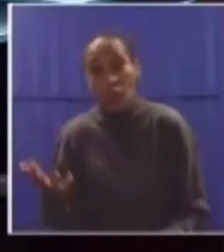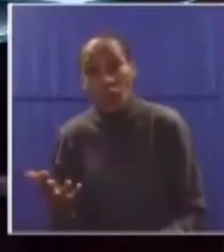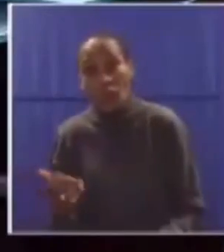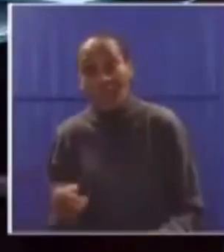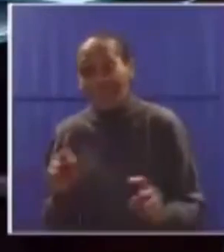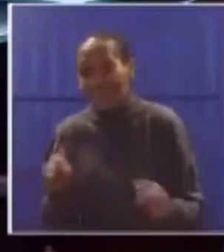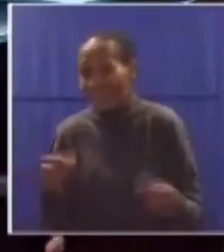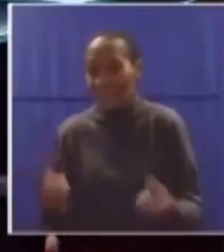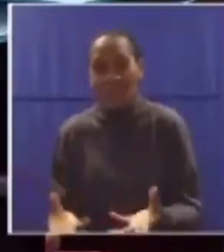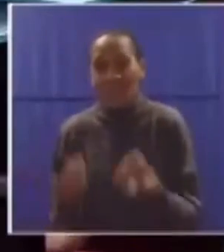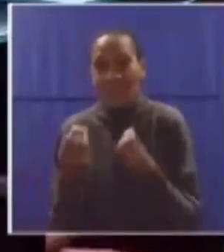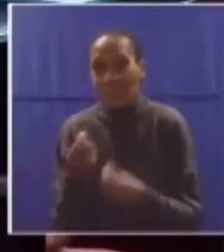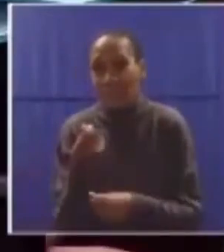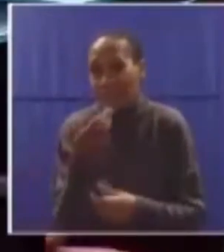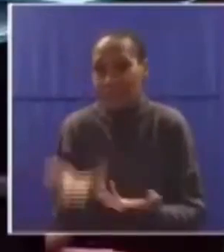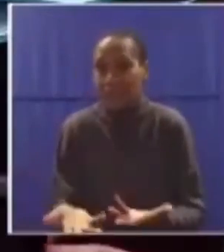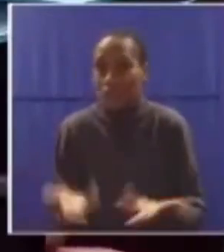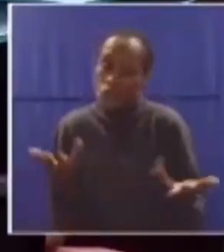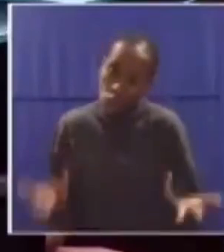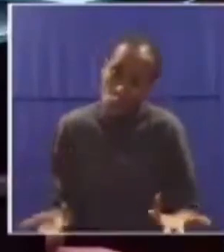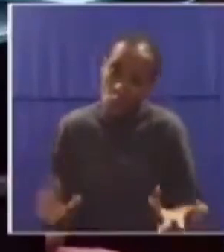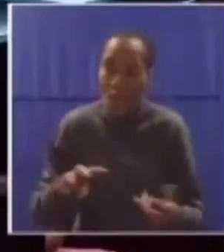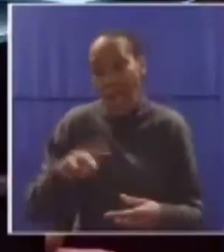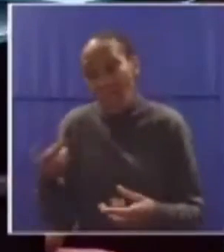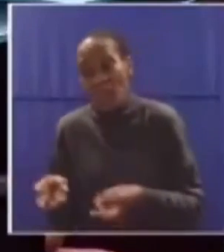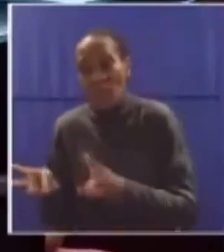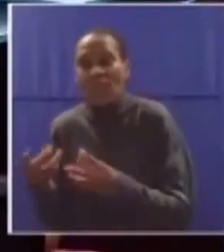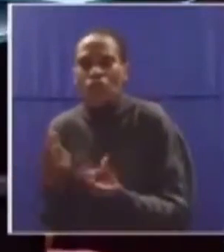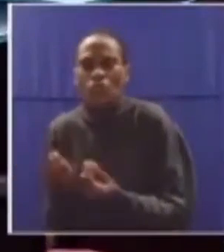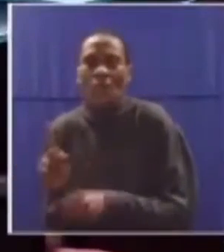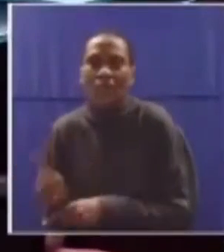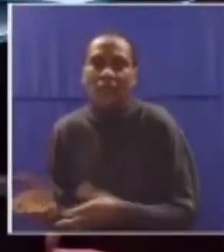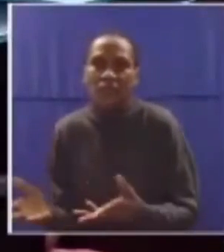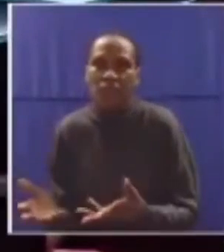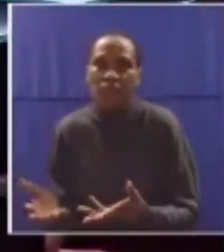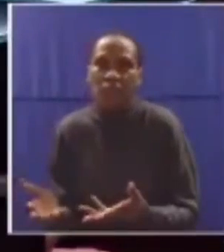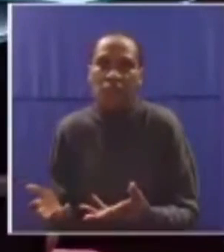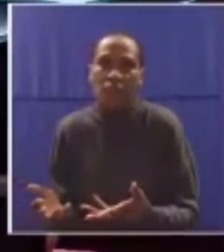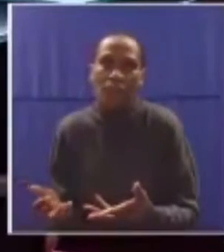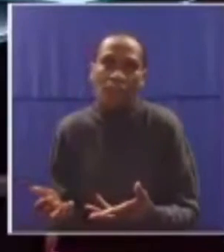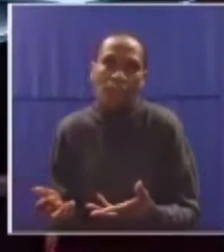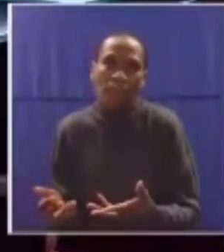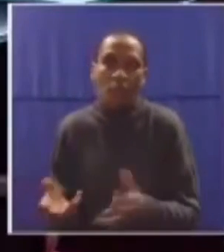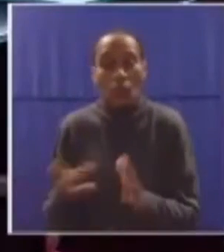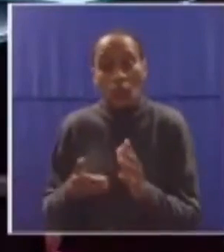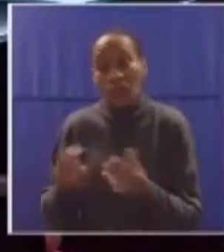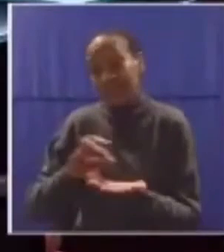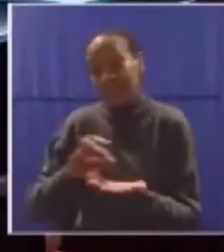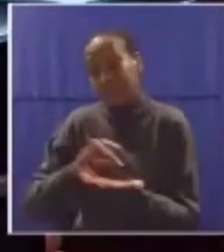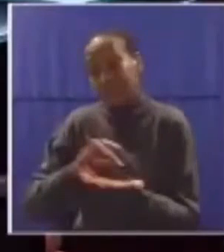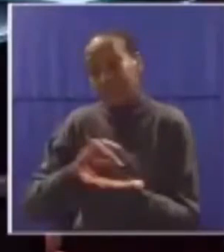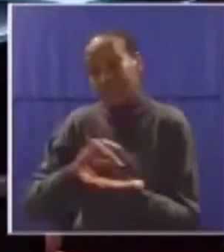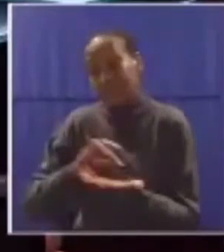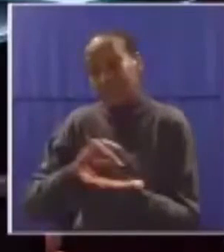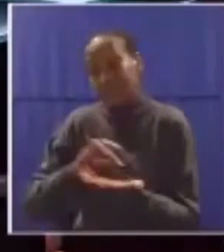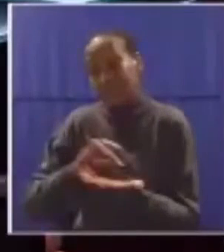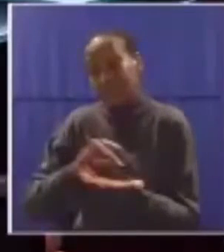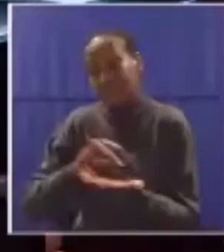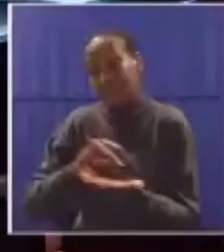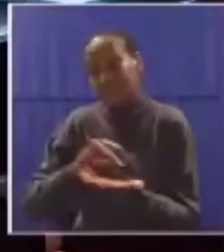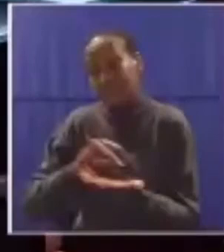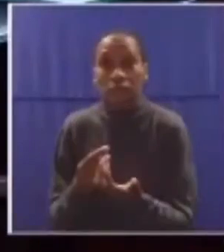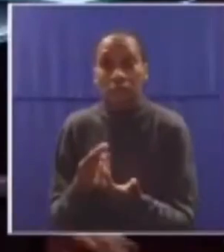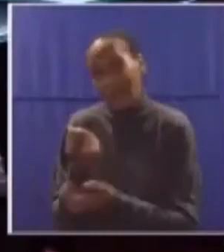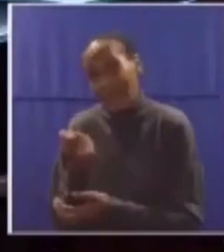not possible to have it now. So it's to say, what else do we do in the meantime? So we're a developing country. We don't have lots of money